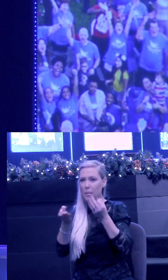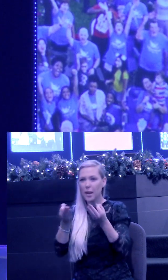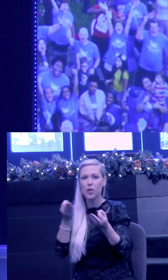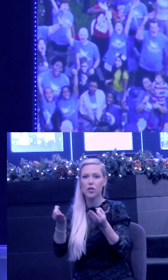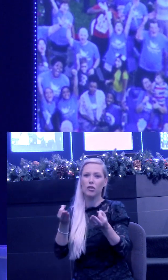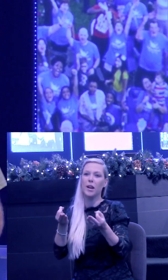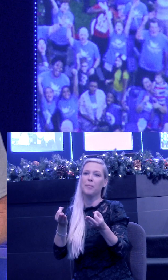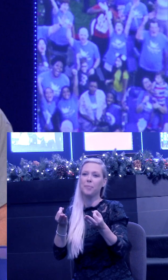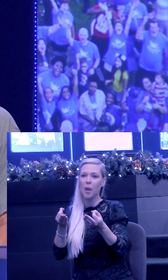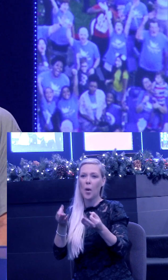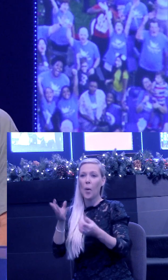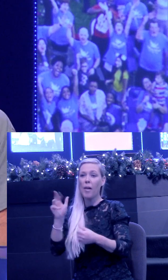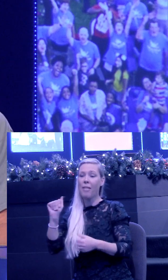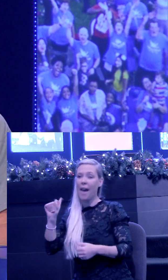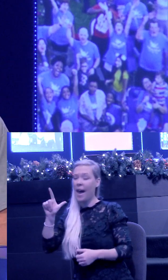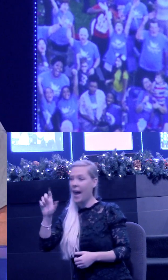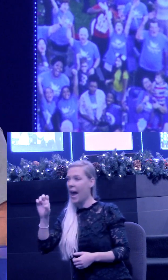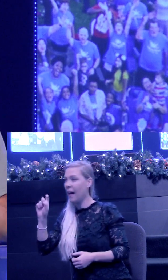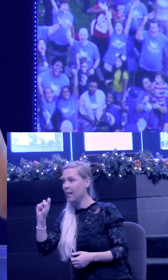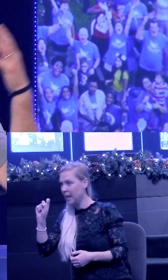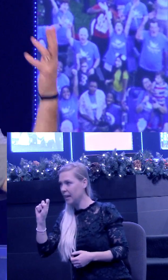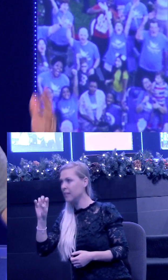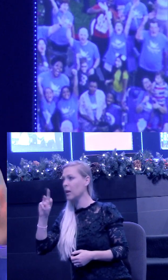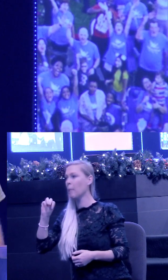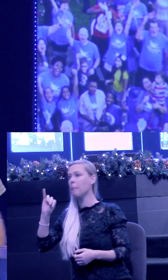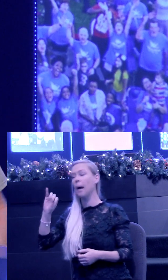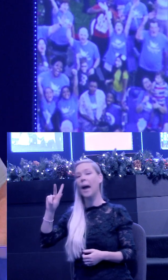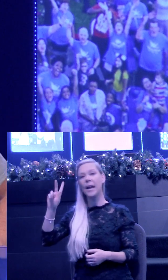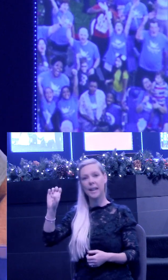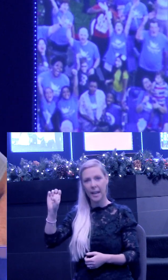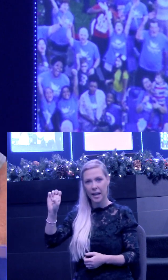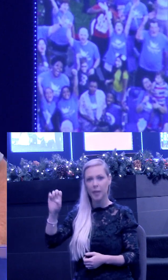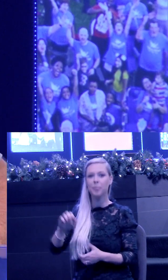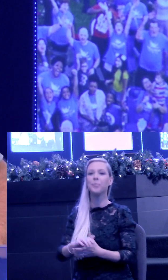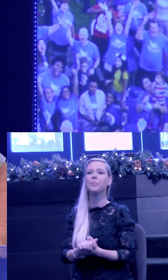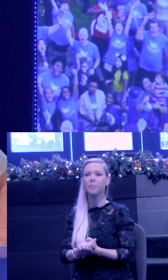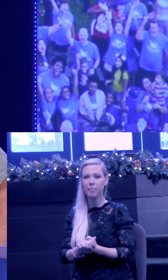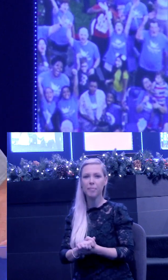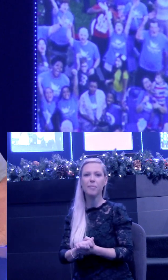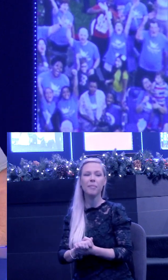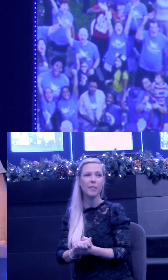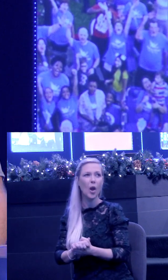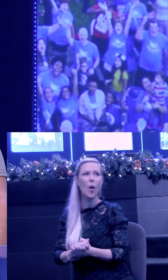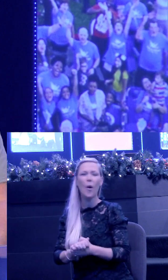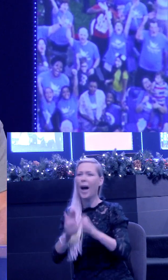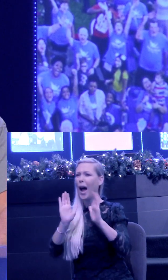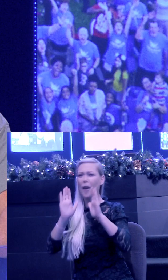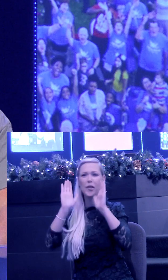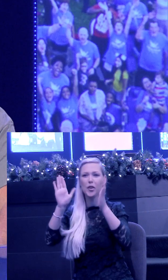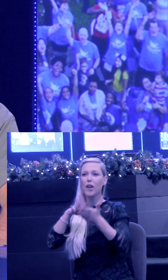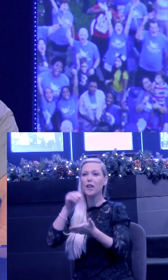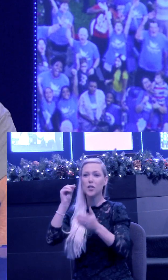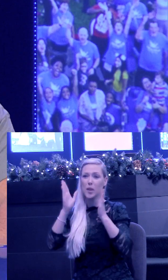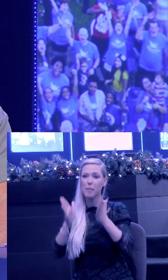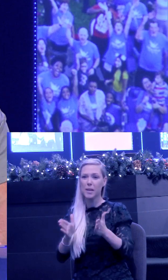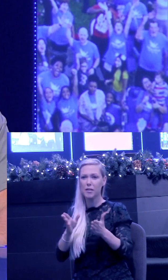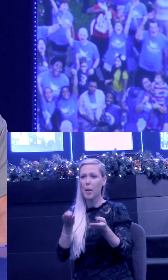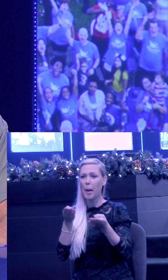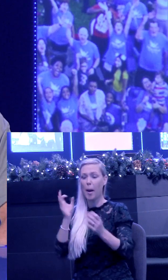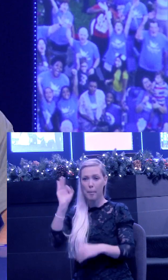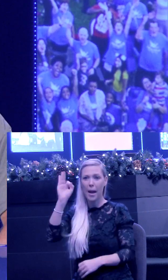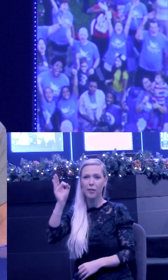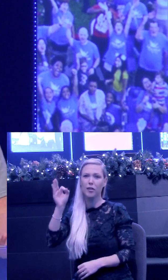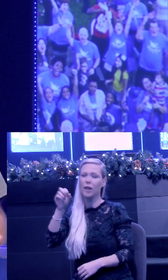and Mikey and Jonathan, and Jaylee's been, you know, it's her last day. And so we have such a great student ministry. And I love